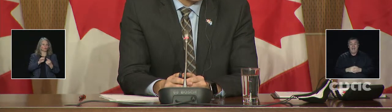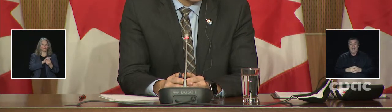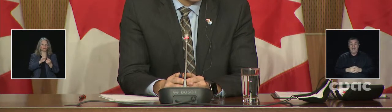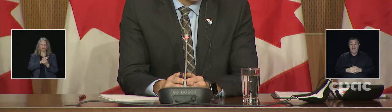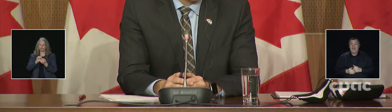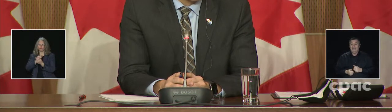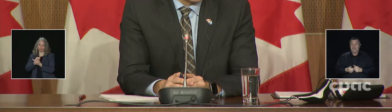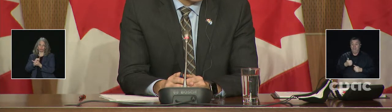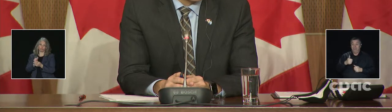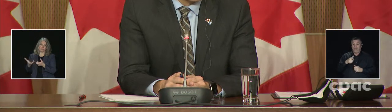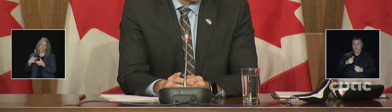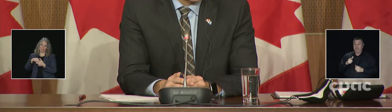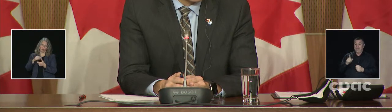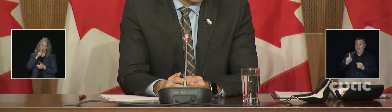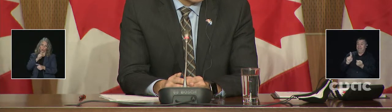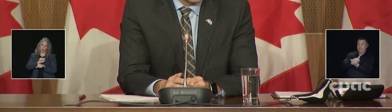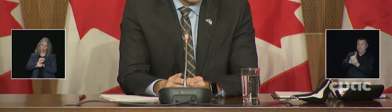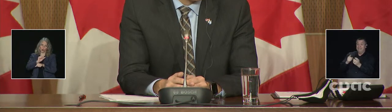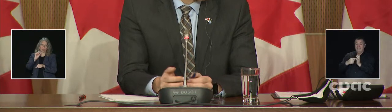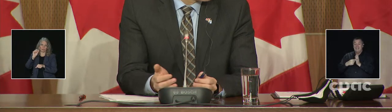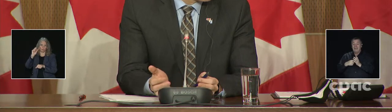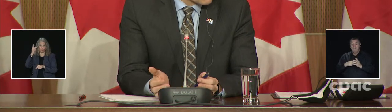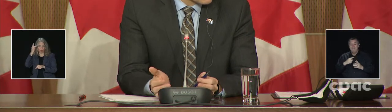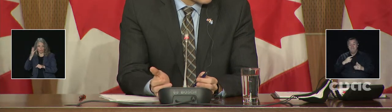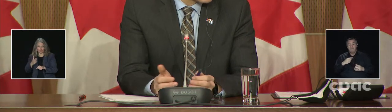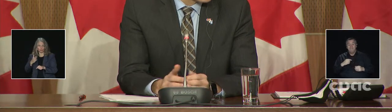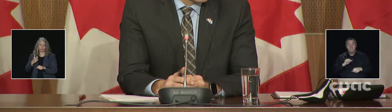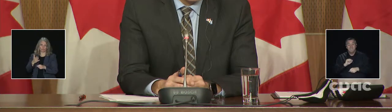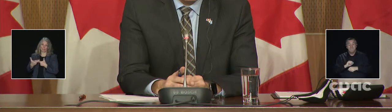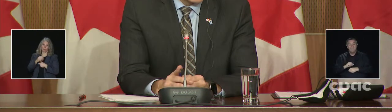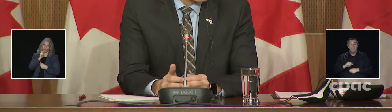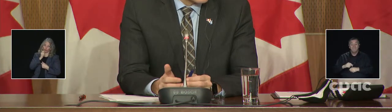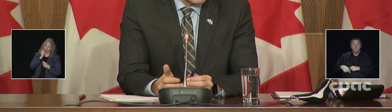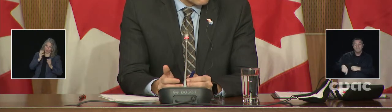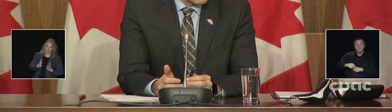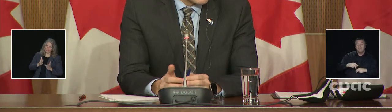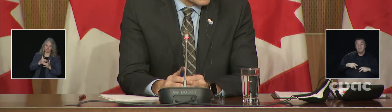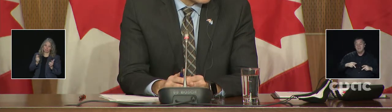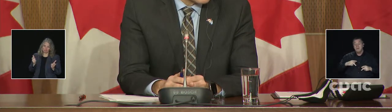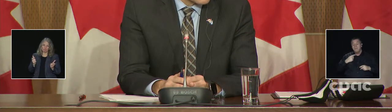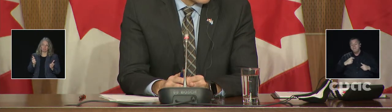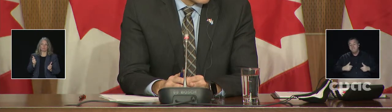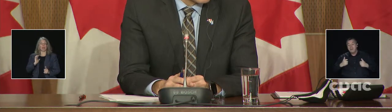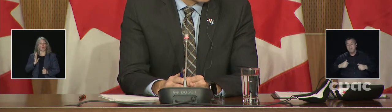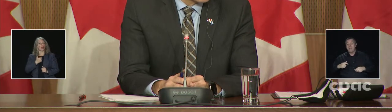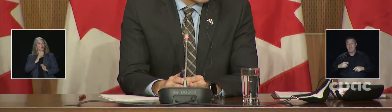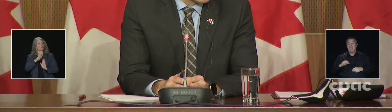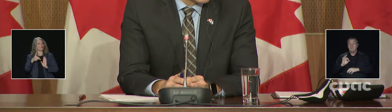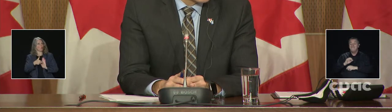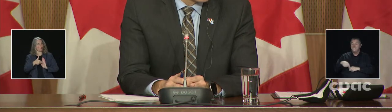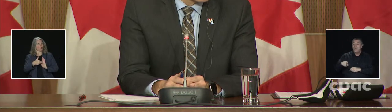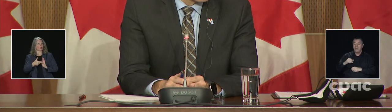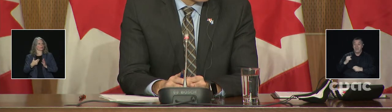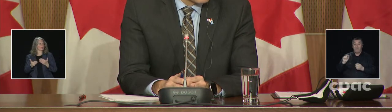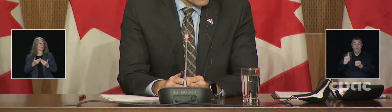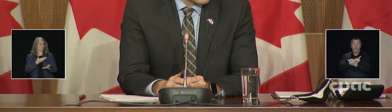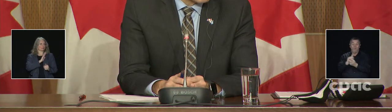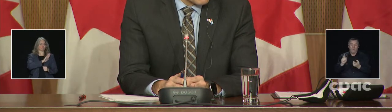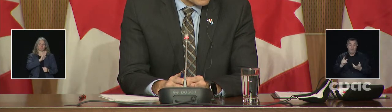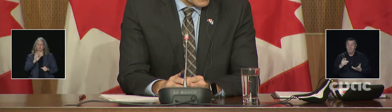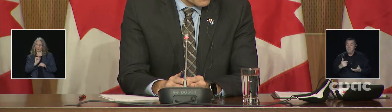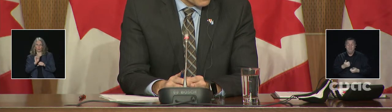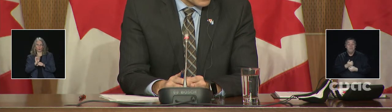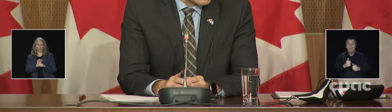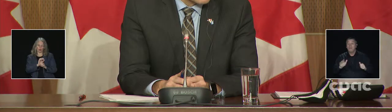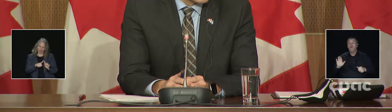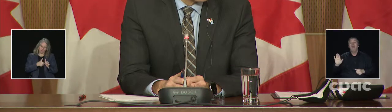case of parliamentarians and public officials, including journalists. But whatever our role is in society, we need to be following